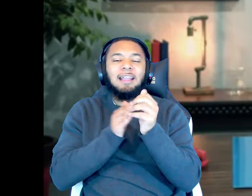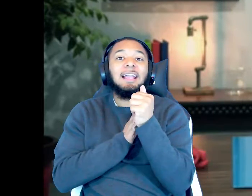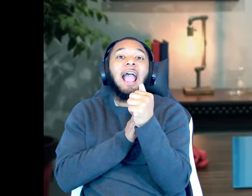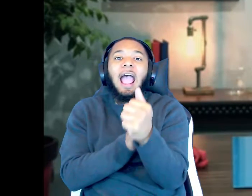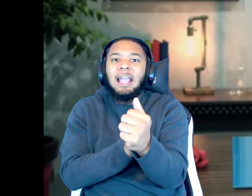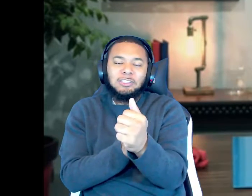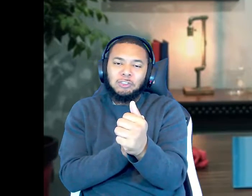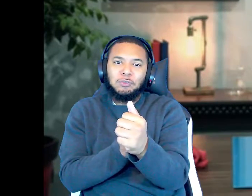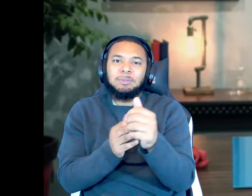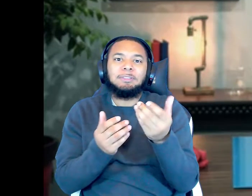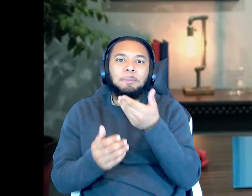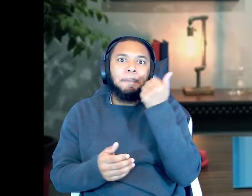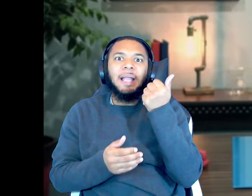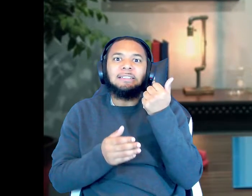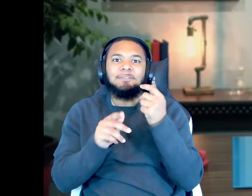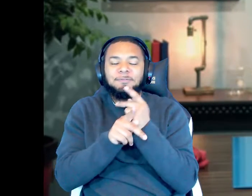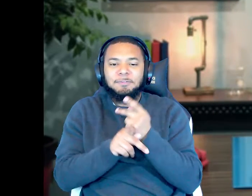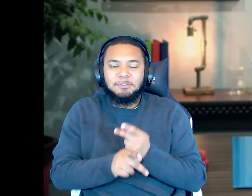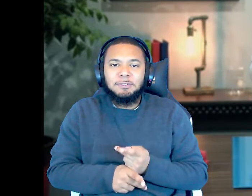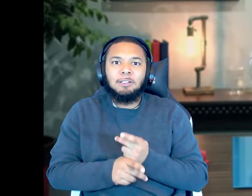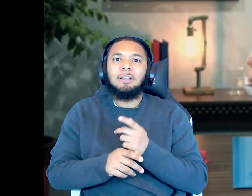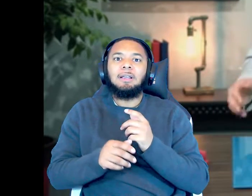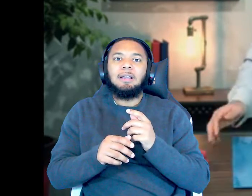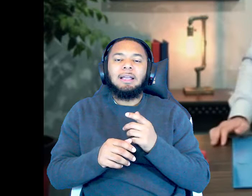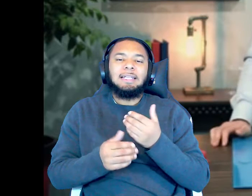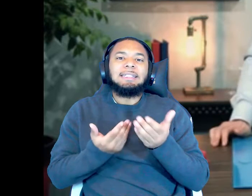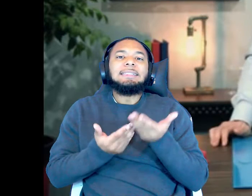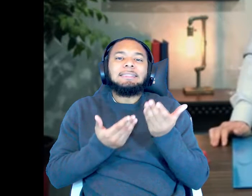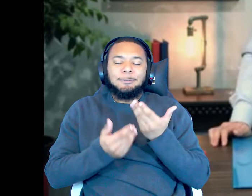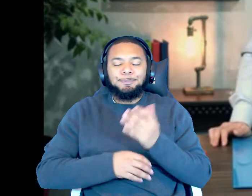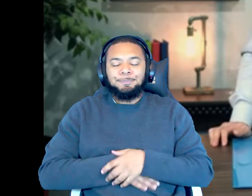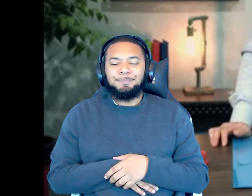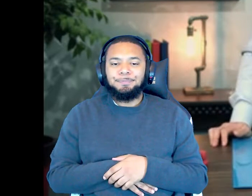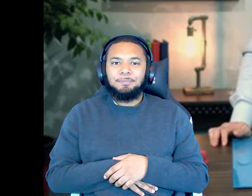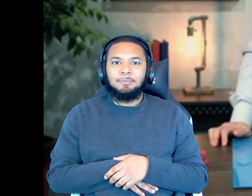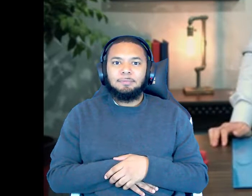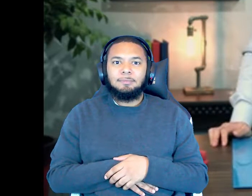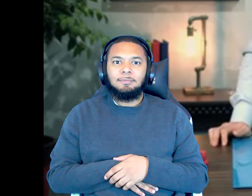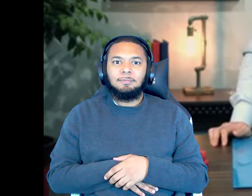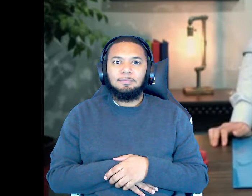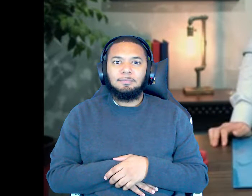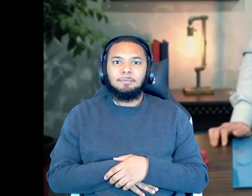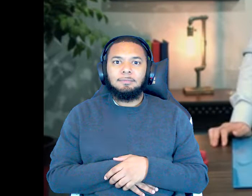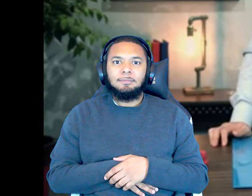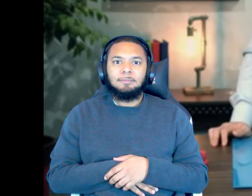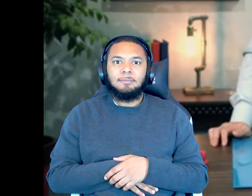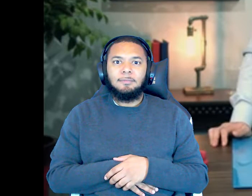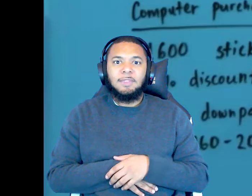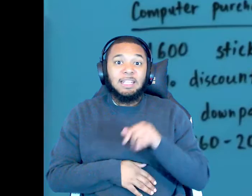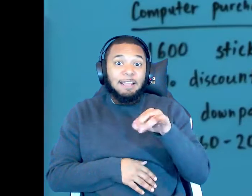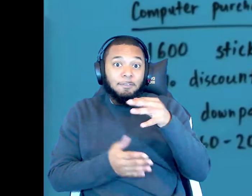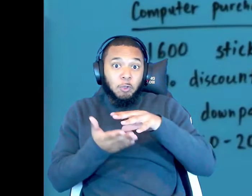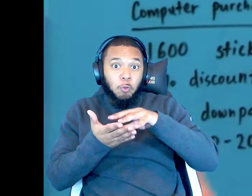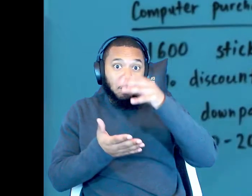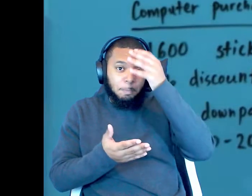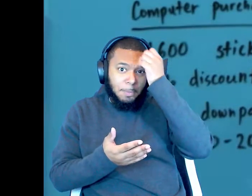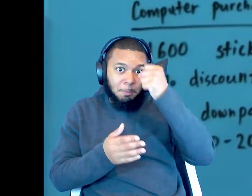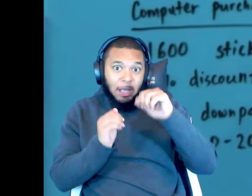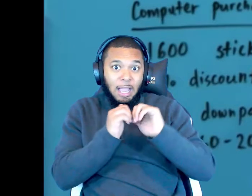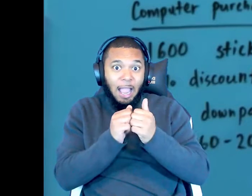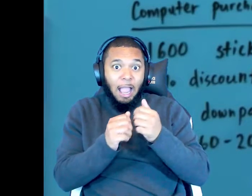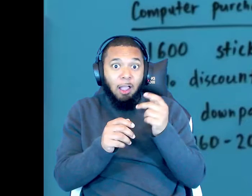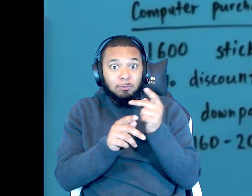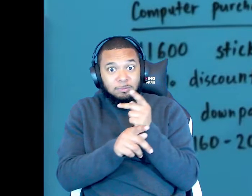then adjust that amount to get down to what we want, we can really, really rock it in this course.